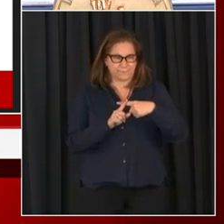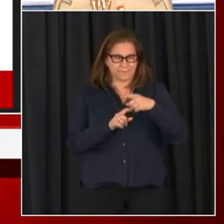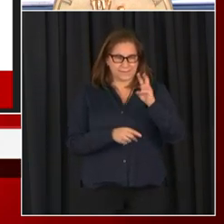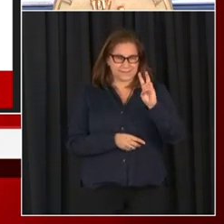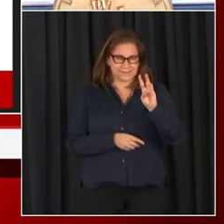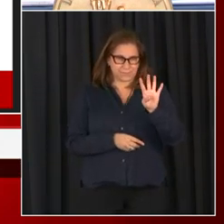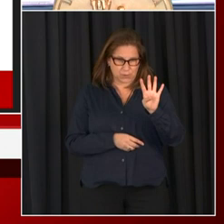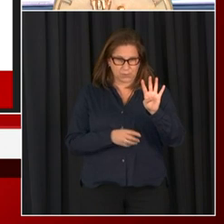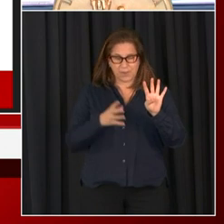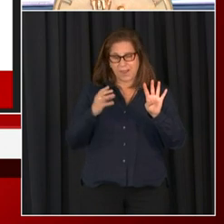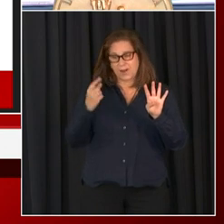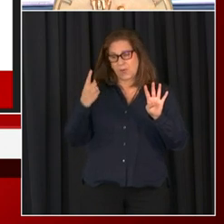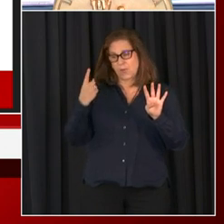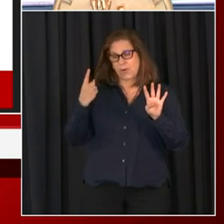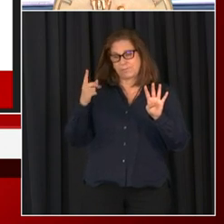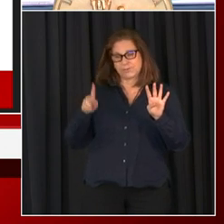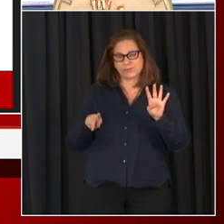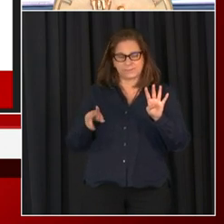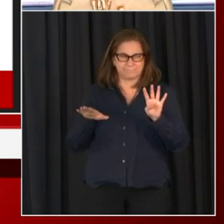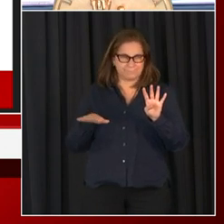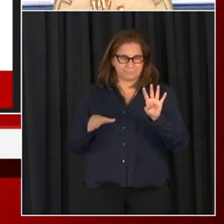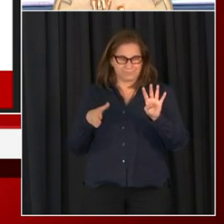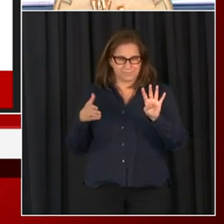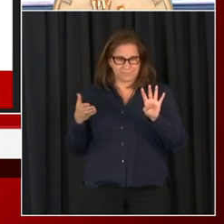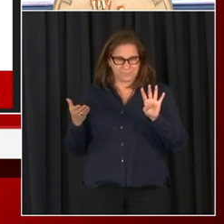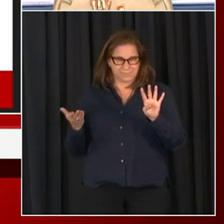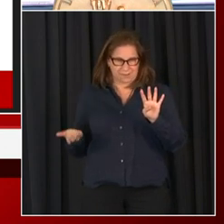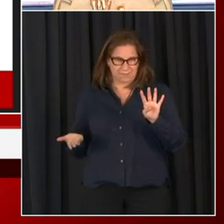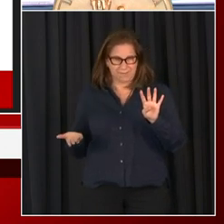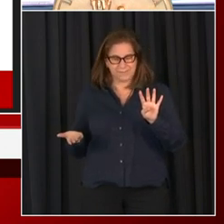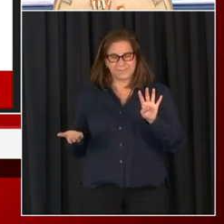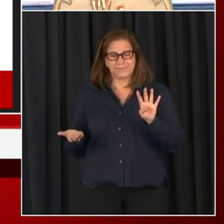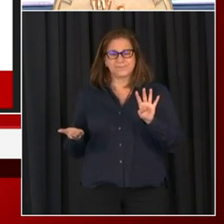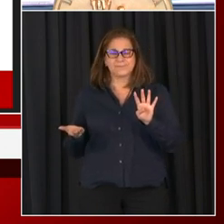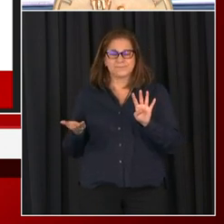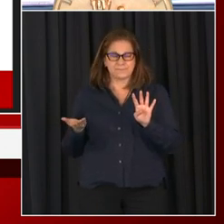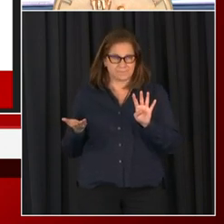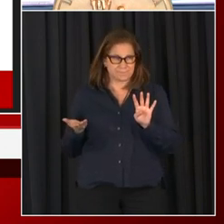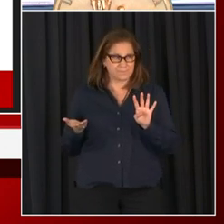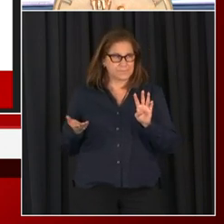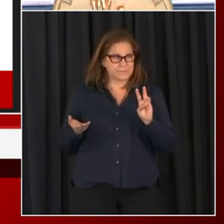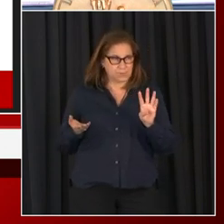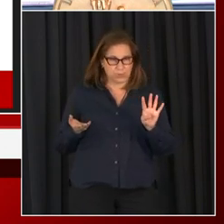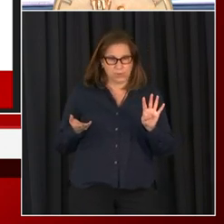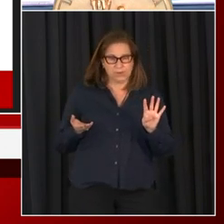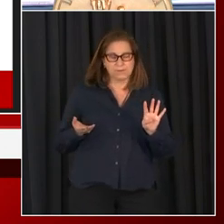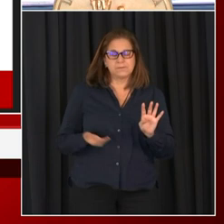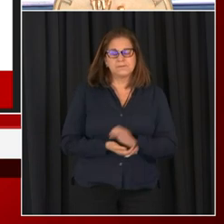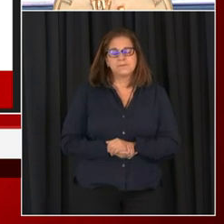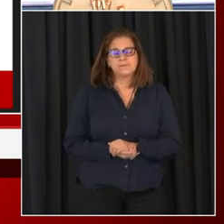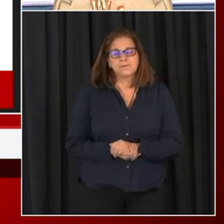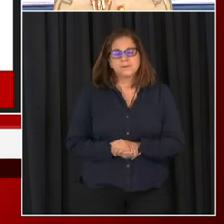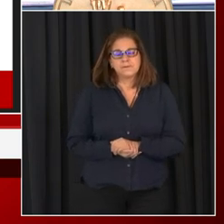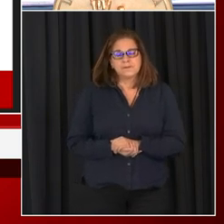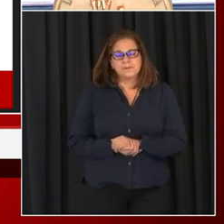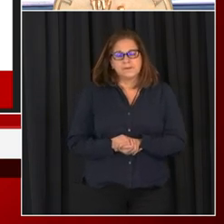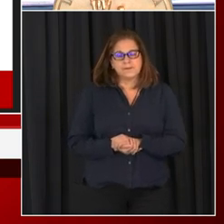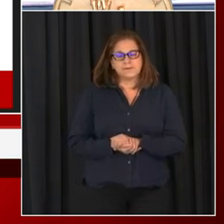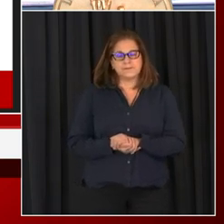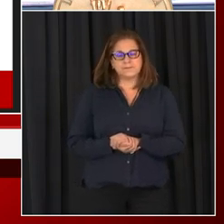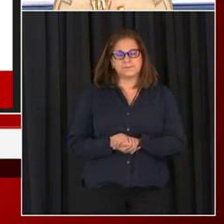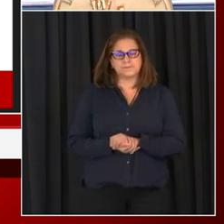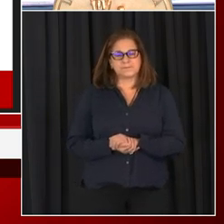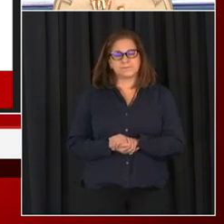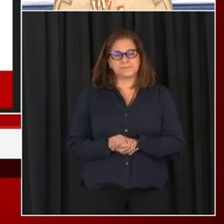virus. You can also see the metrics that we report daily, and our team